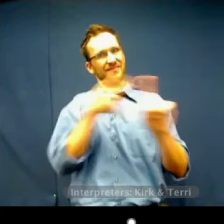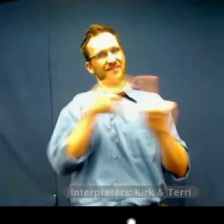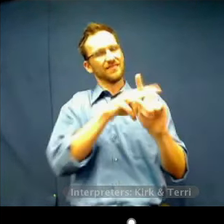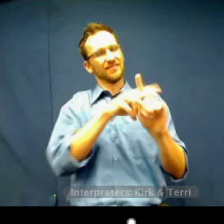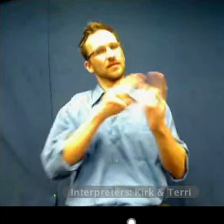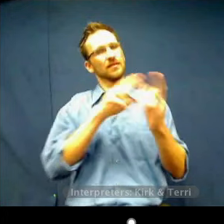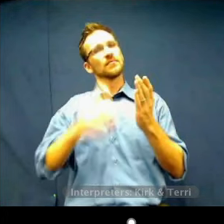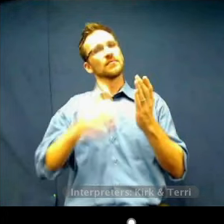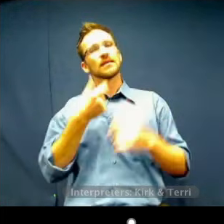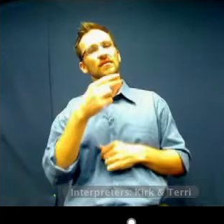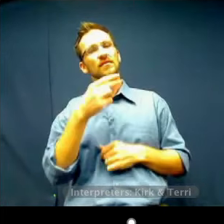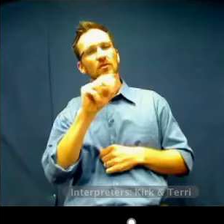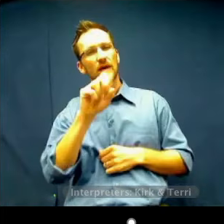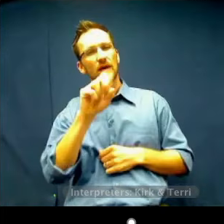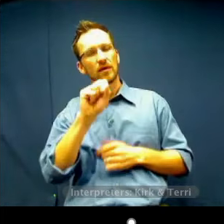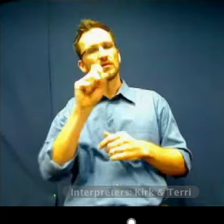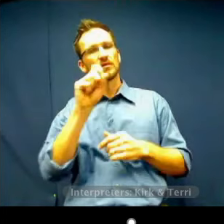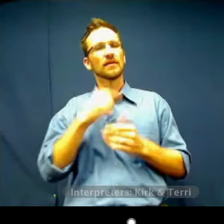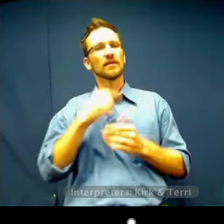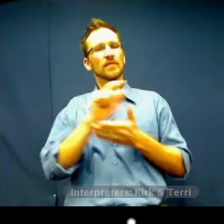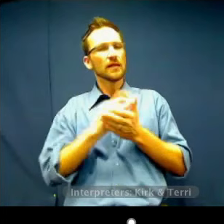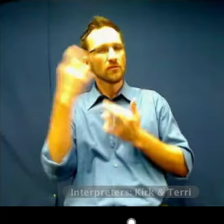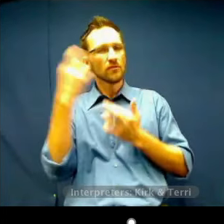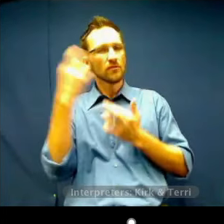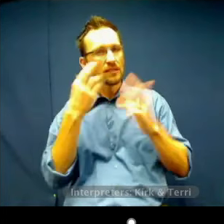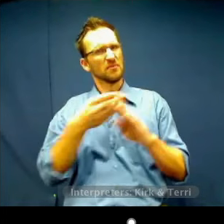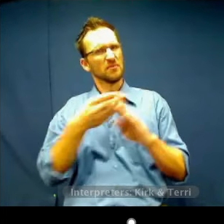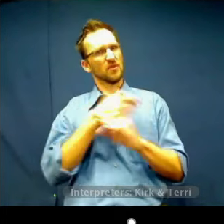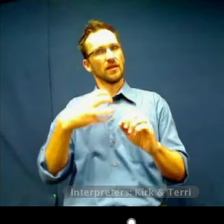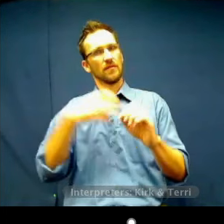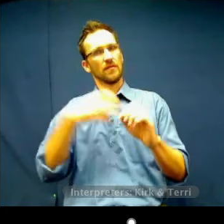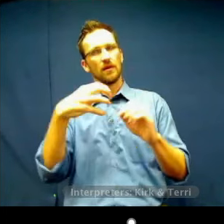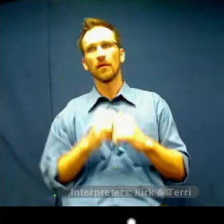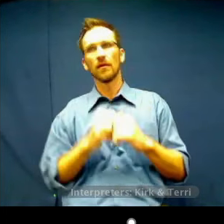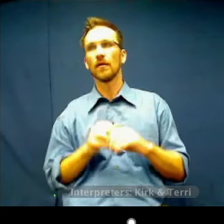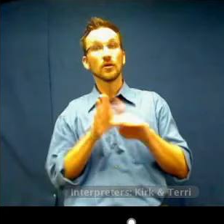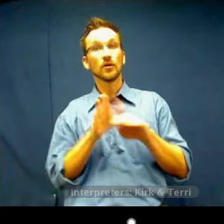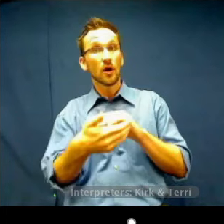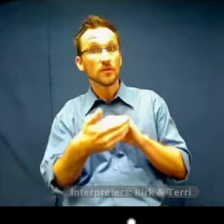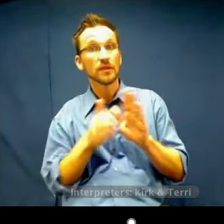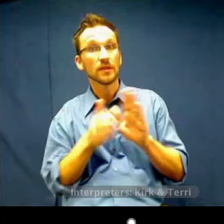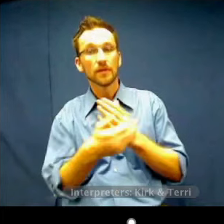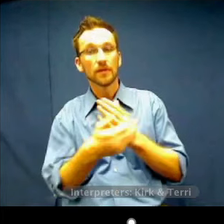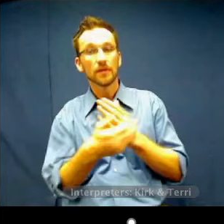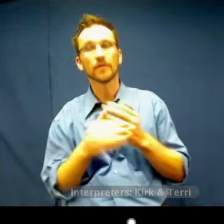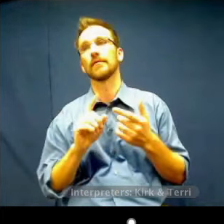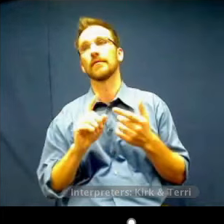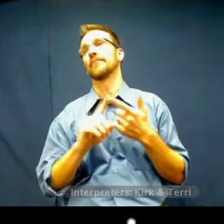that legal reason. It might be adultery, it might be